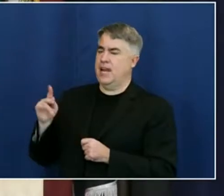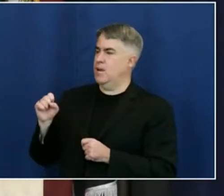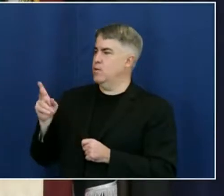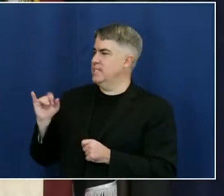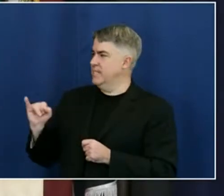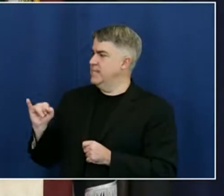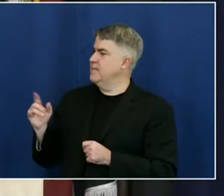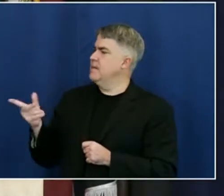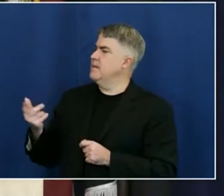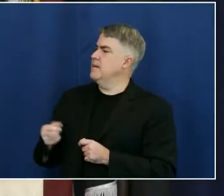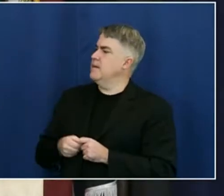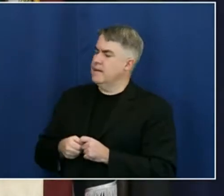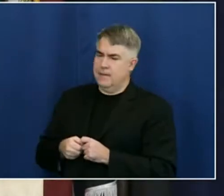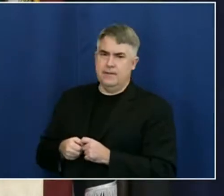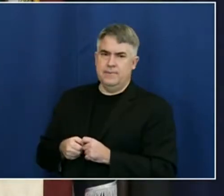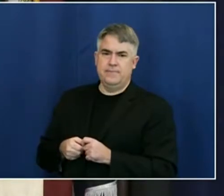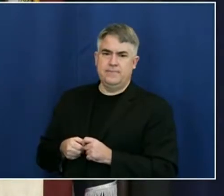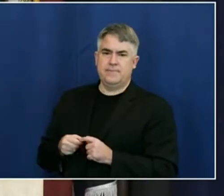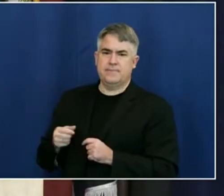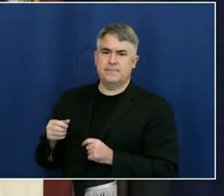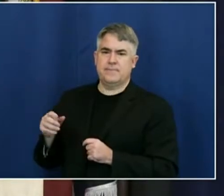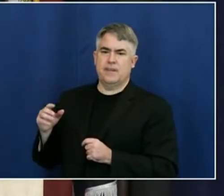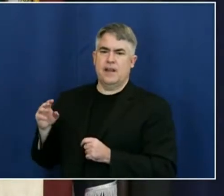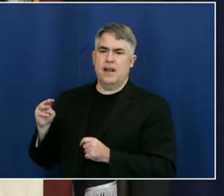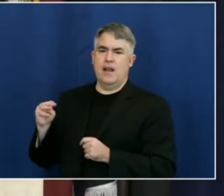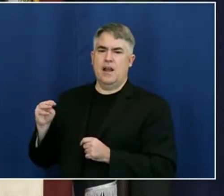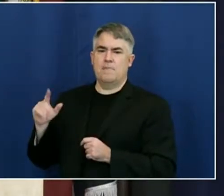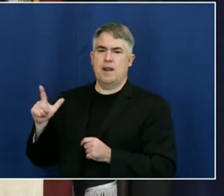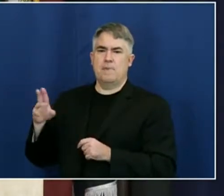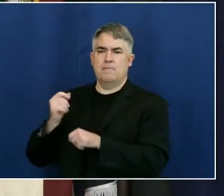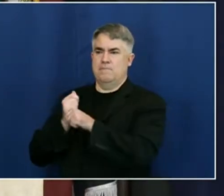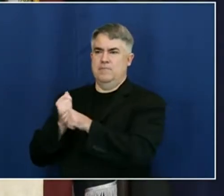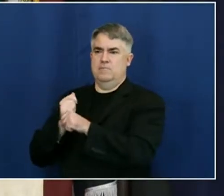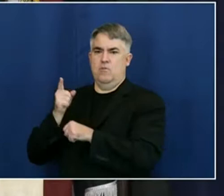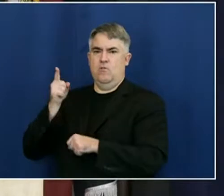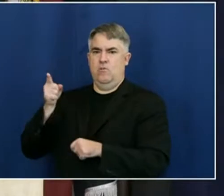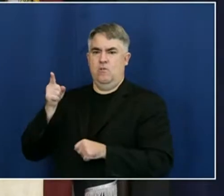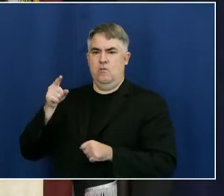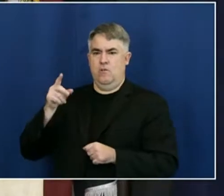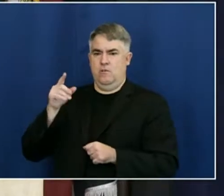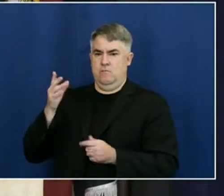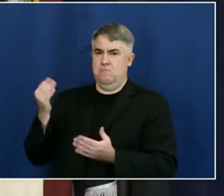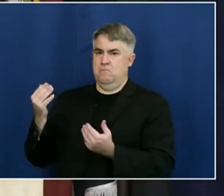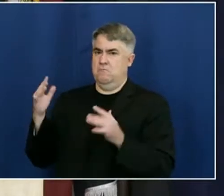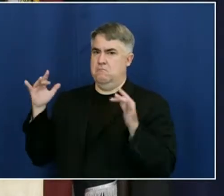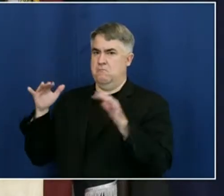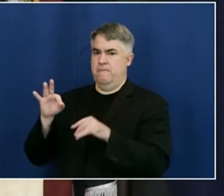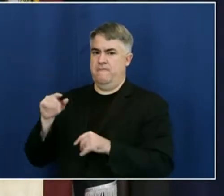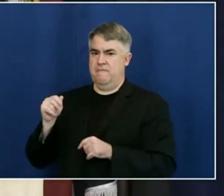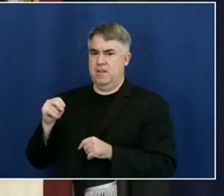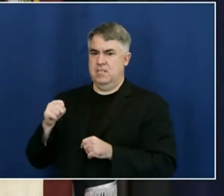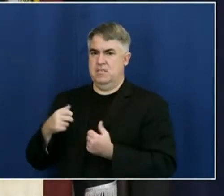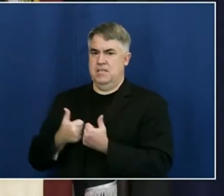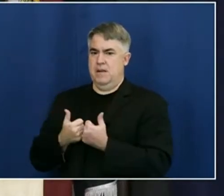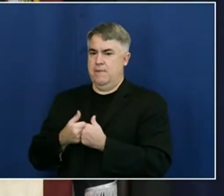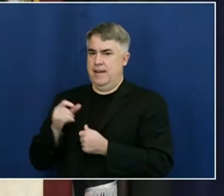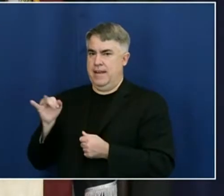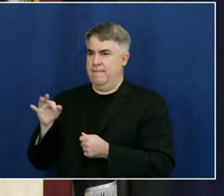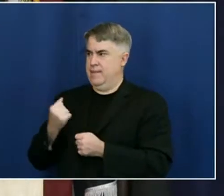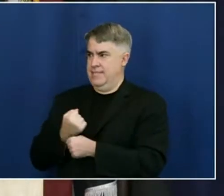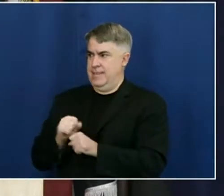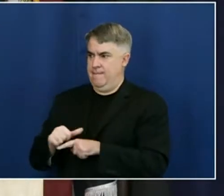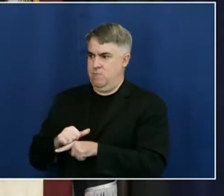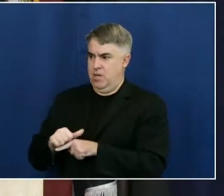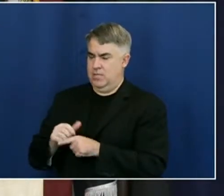the discretion to allow fans to attend games in person. Would the county advise the state that in-person attendance can be safely done so that Padres fans